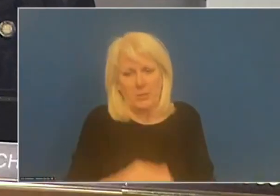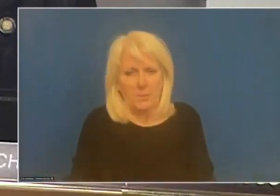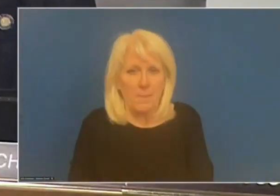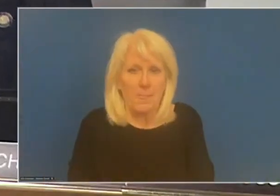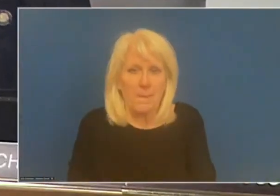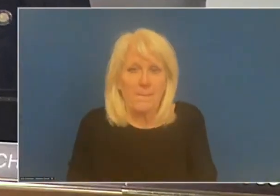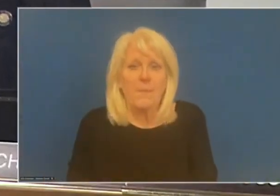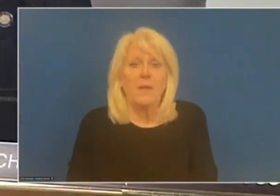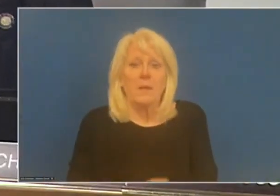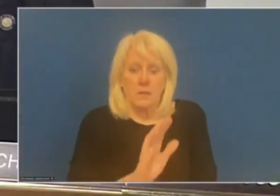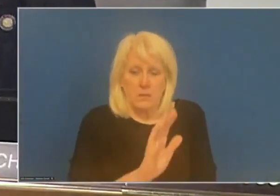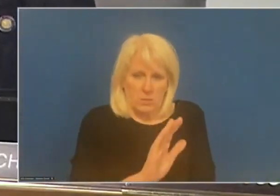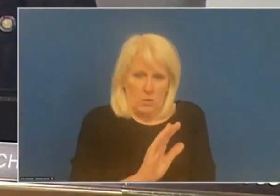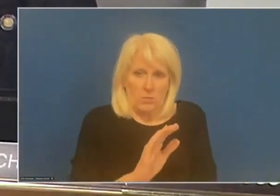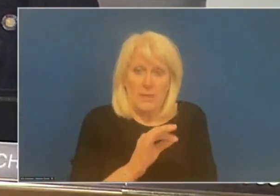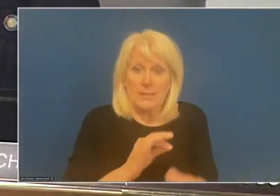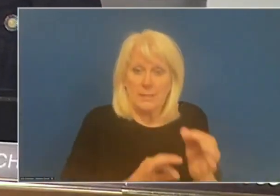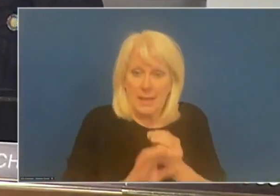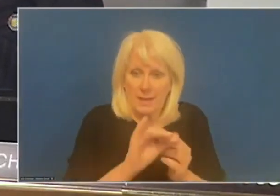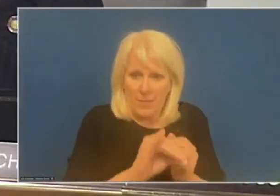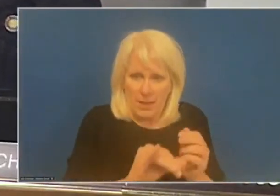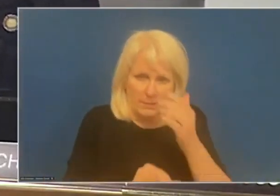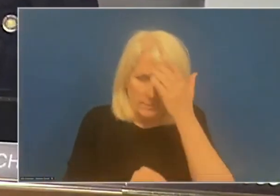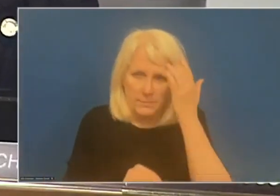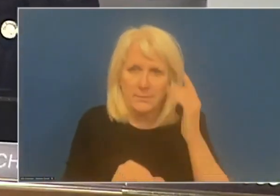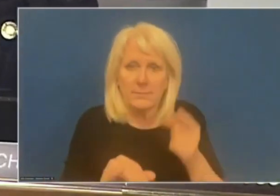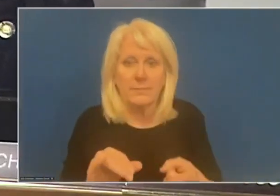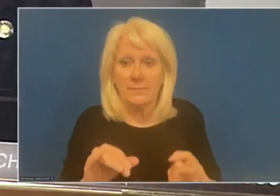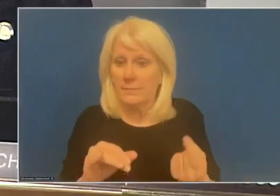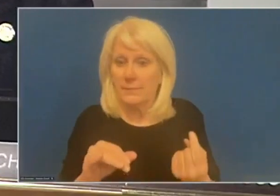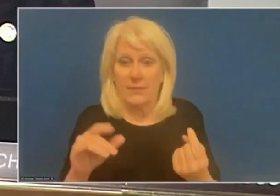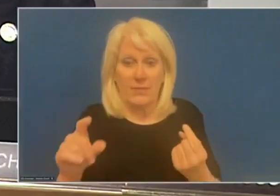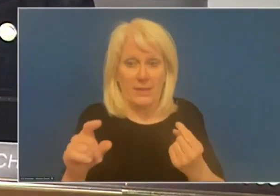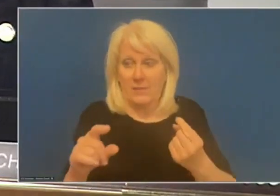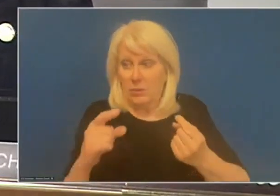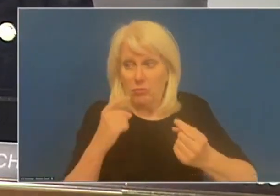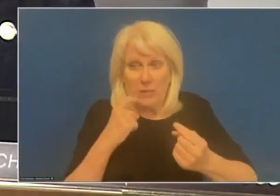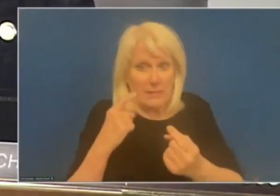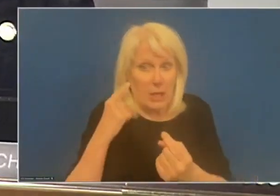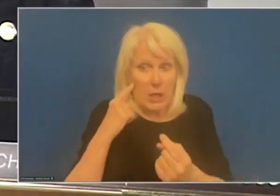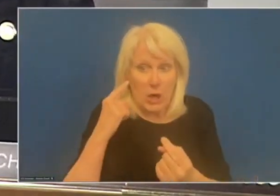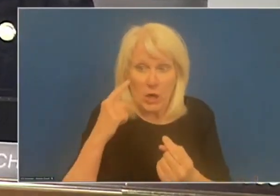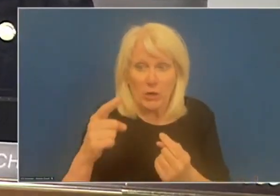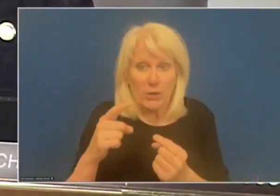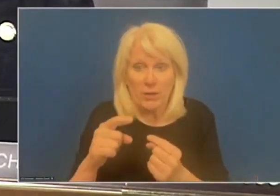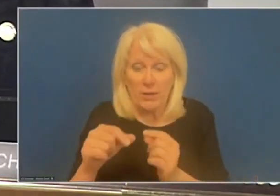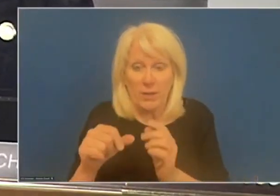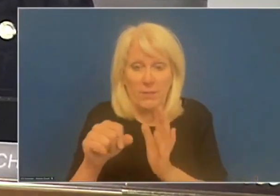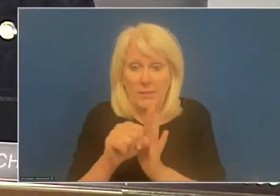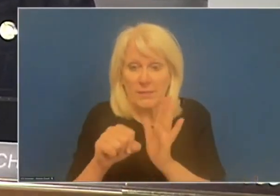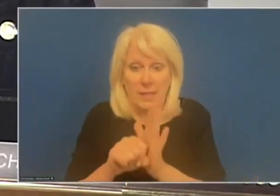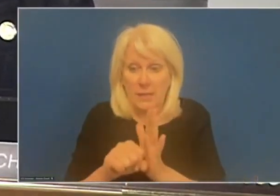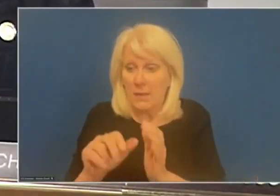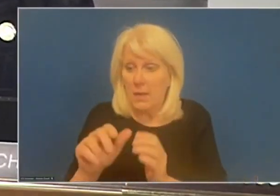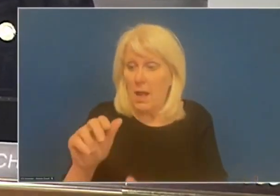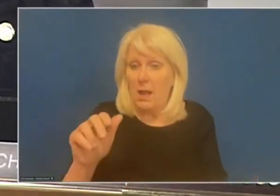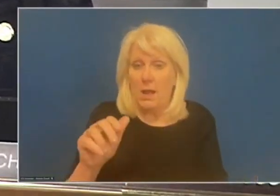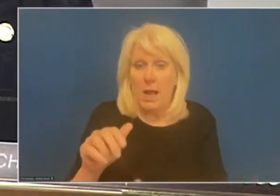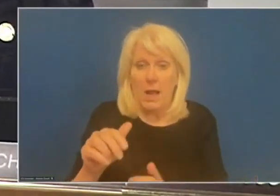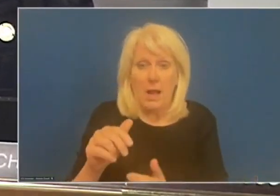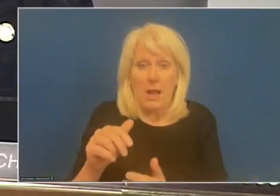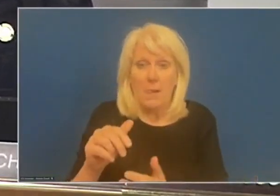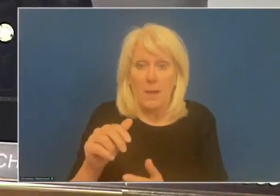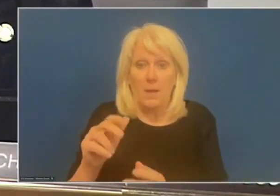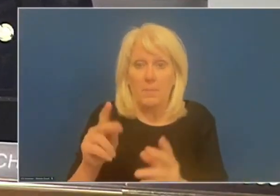instead of, even in this state, we just recently heard of assisted suicide. Even an individual seeking